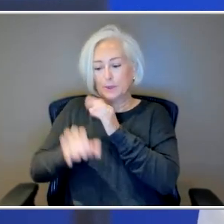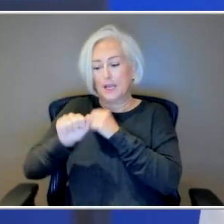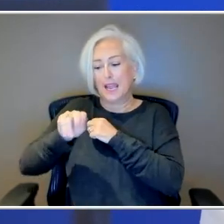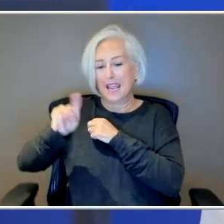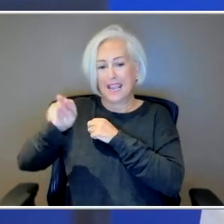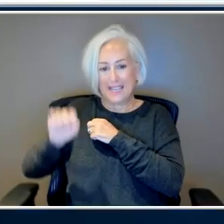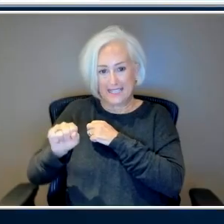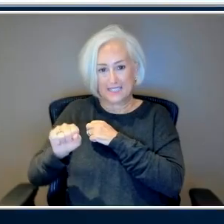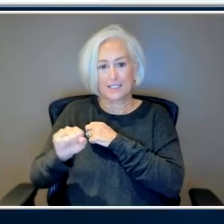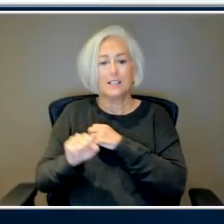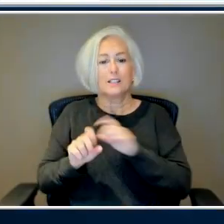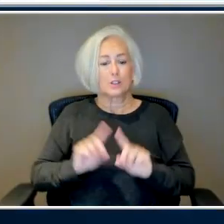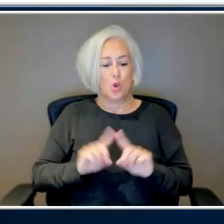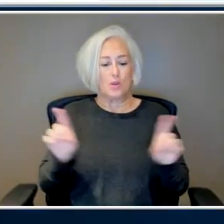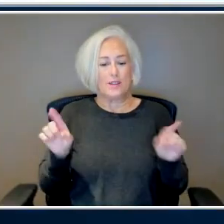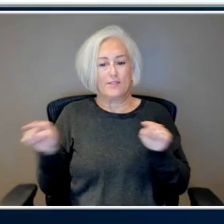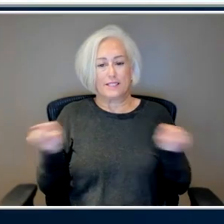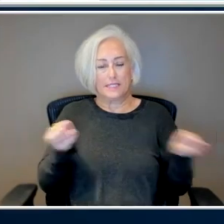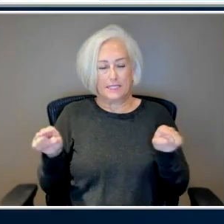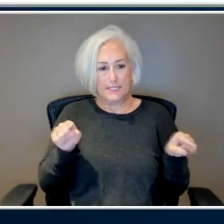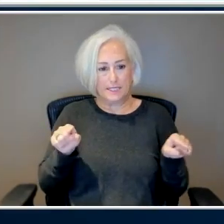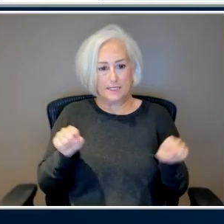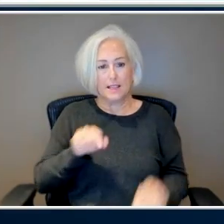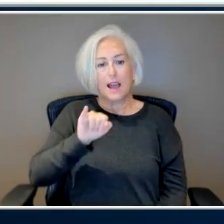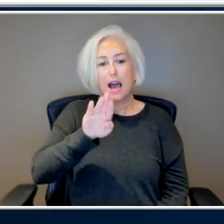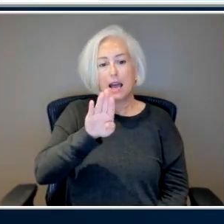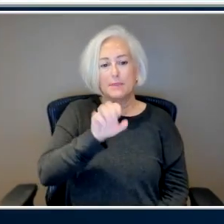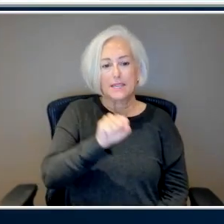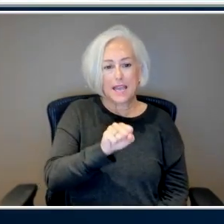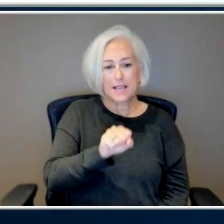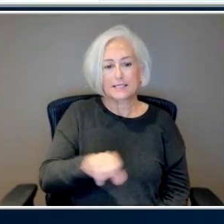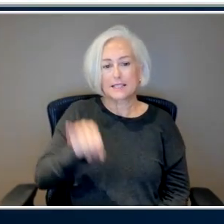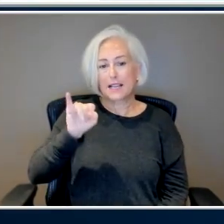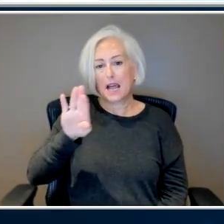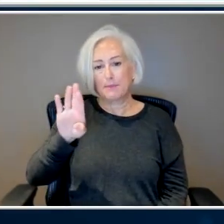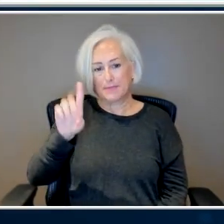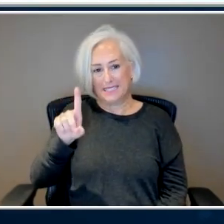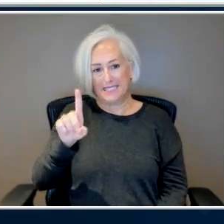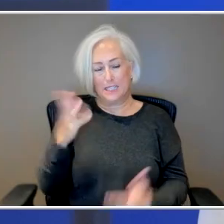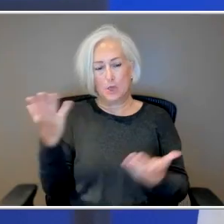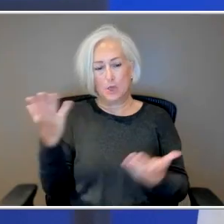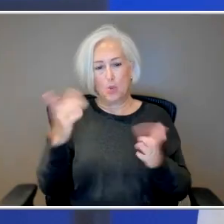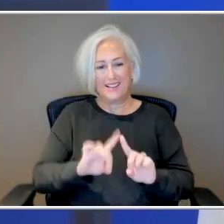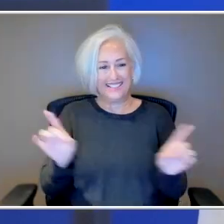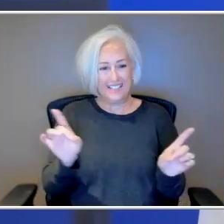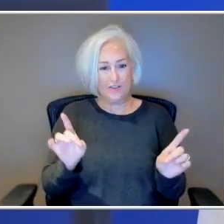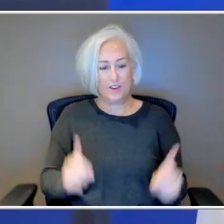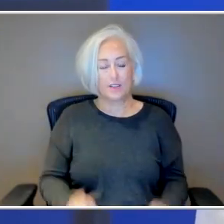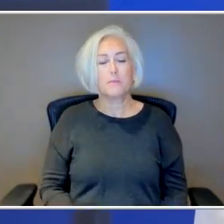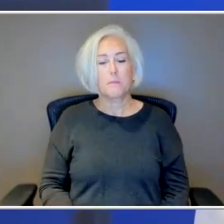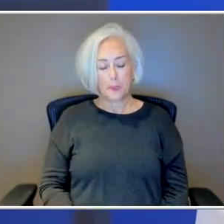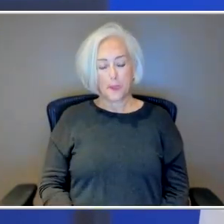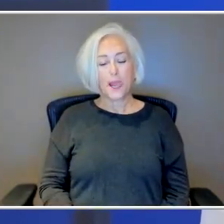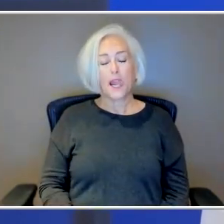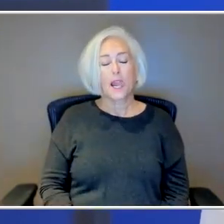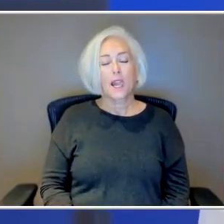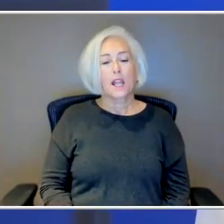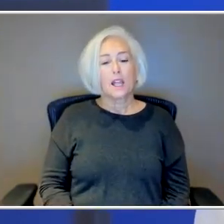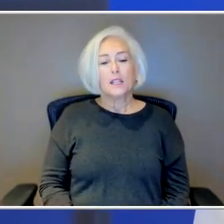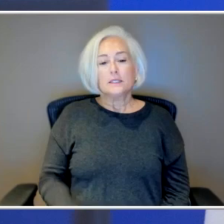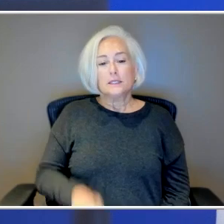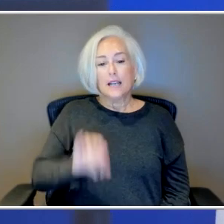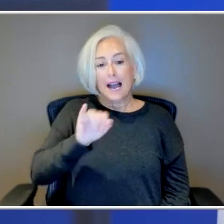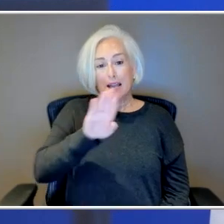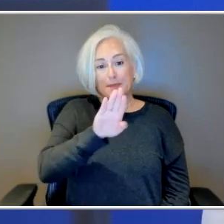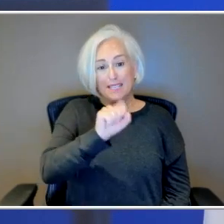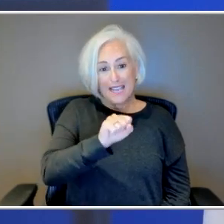then Amy wants to know, what's the difference between IBS and IBD? So there's actually a big difference between IBS and IBD. And in fact, I get a lot of patients